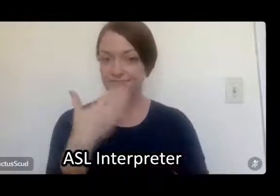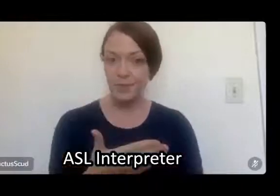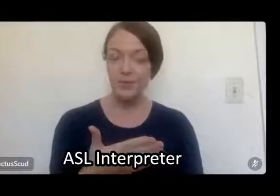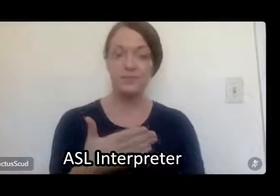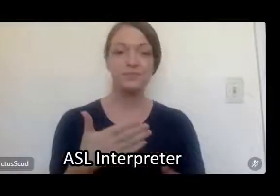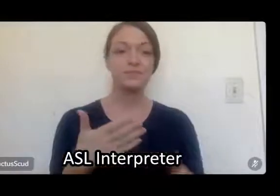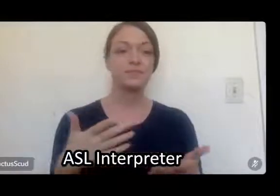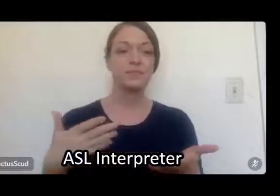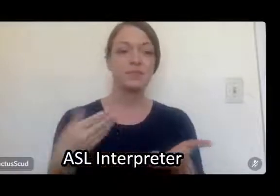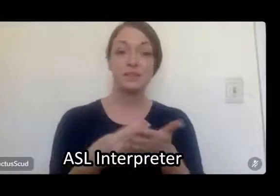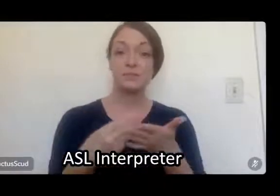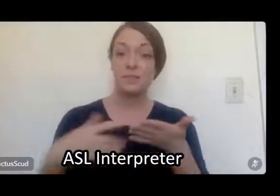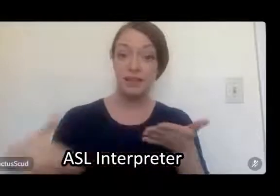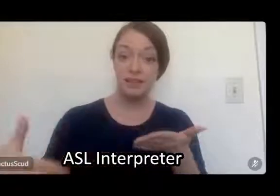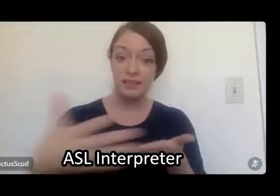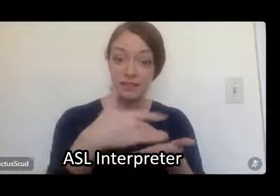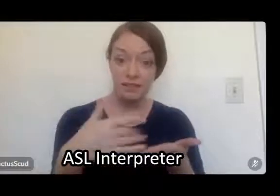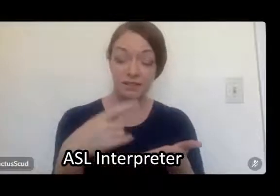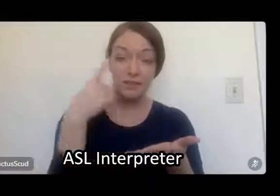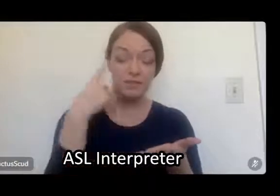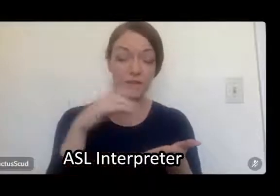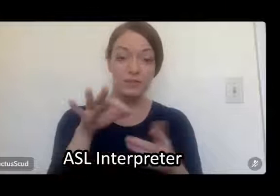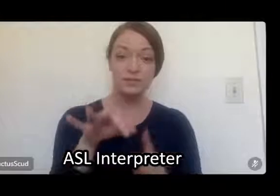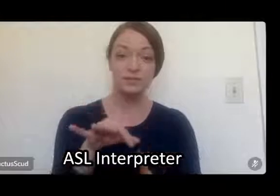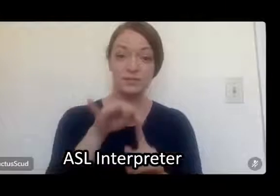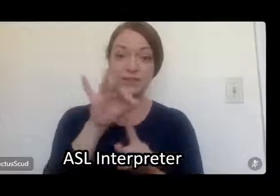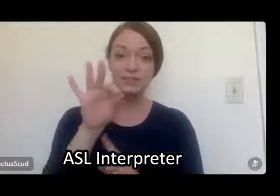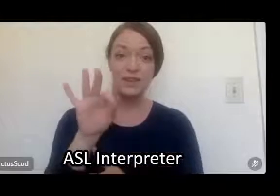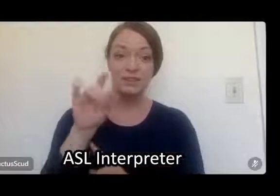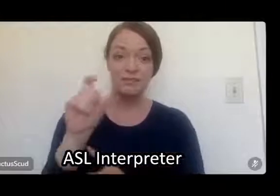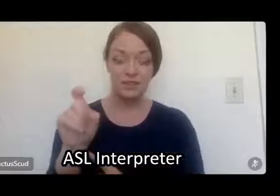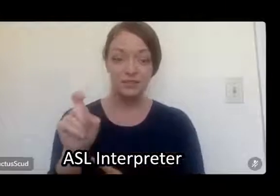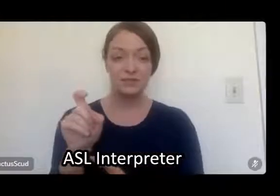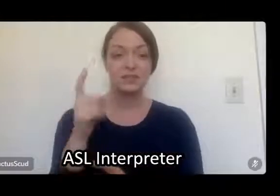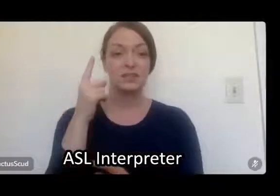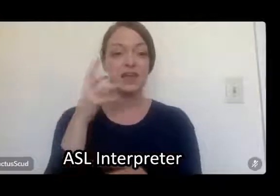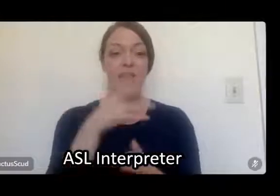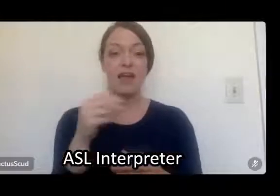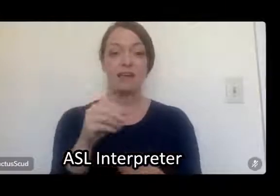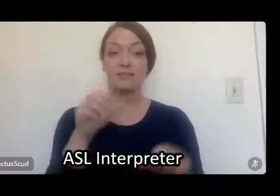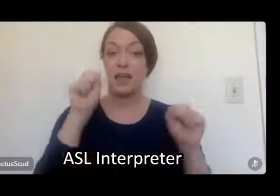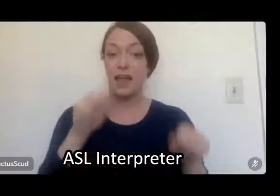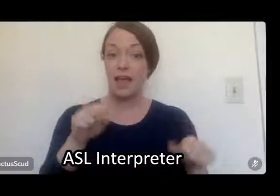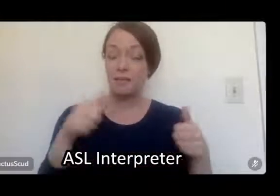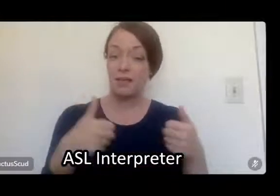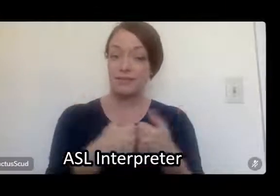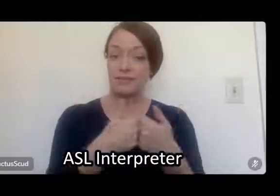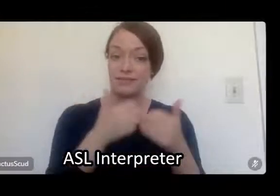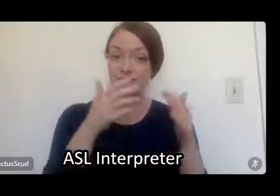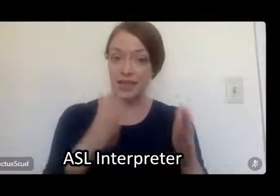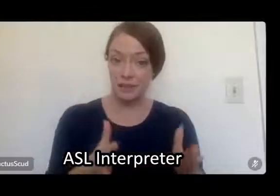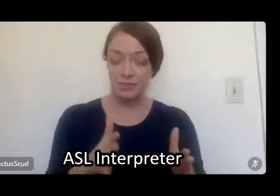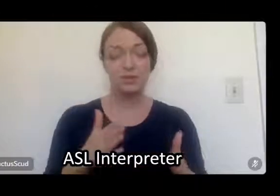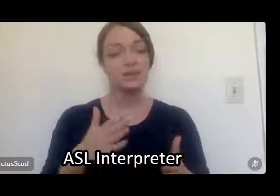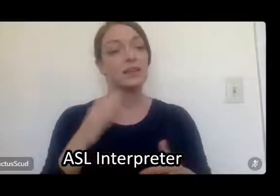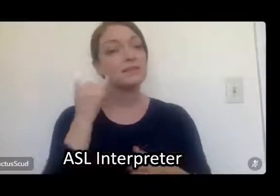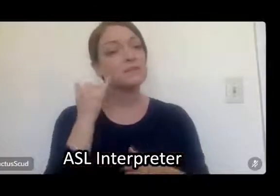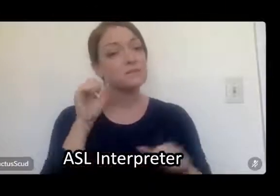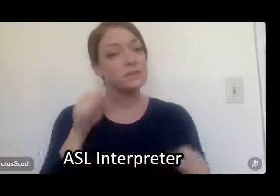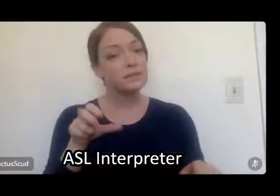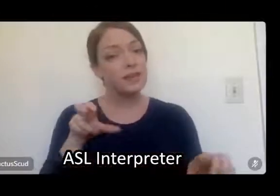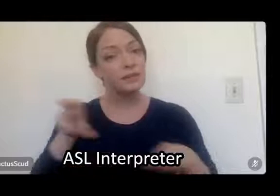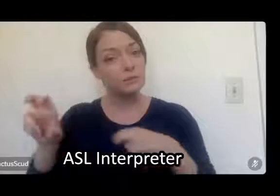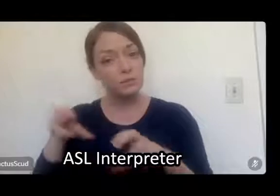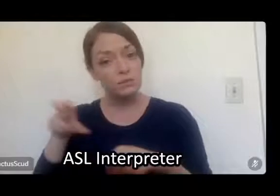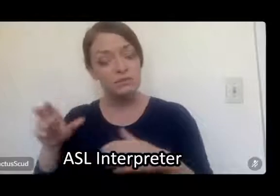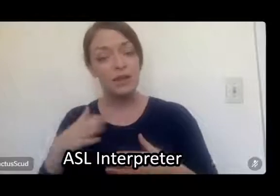for special effect and able gamers. If you're able to donate, please do. You can do it through the stream, or you can go to our